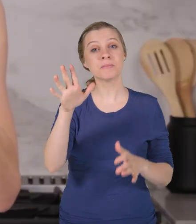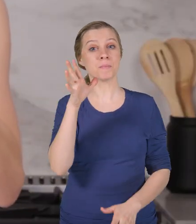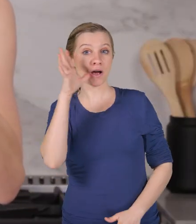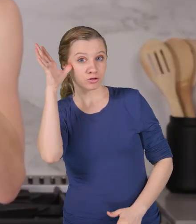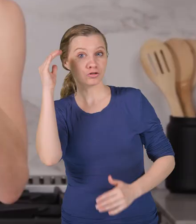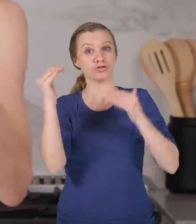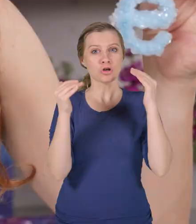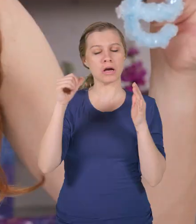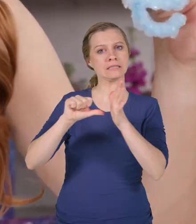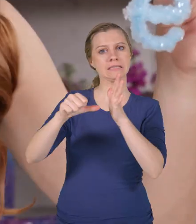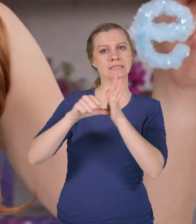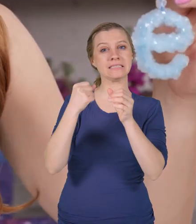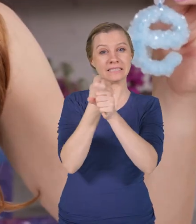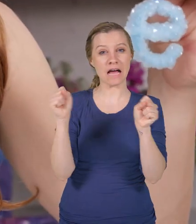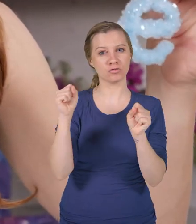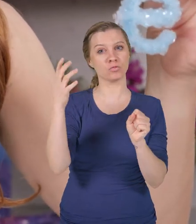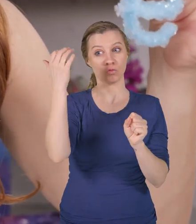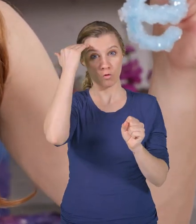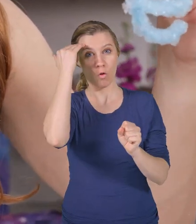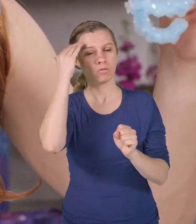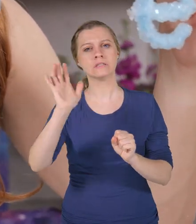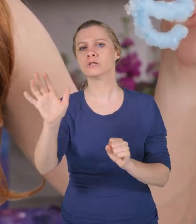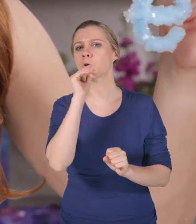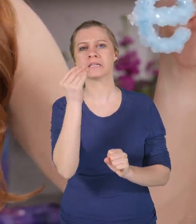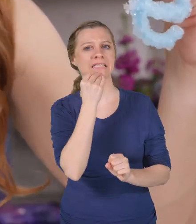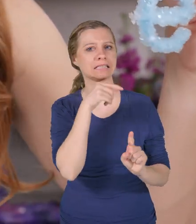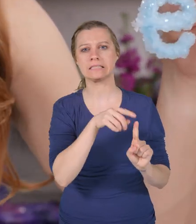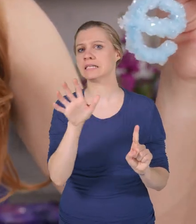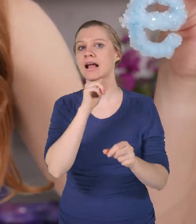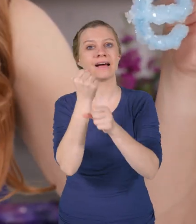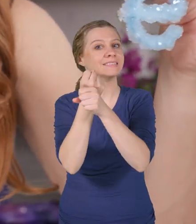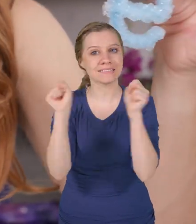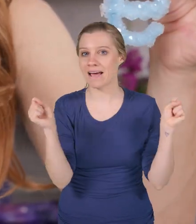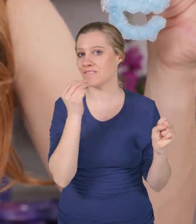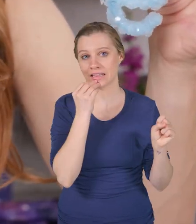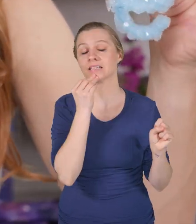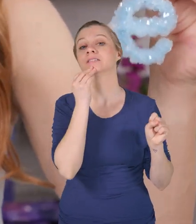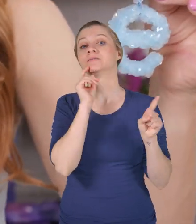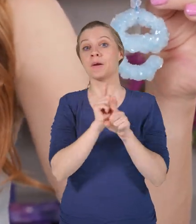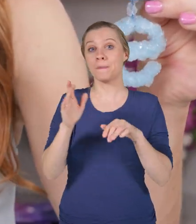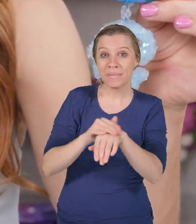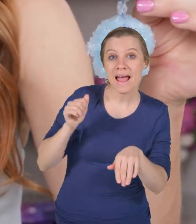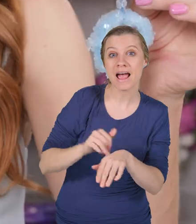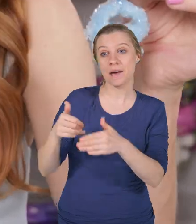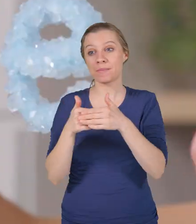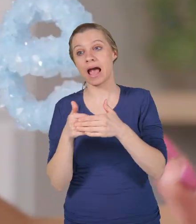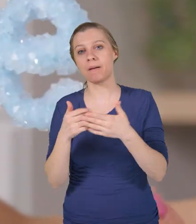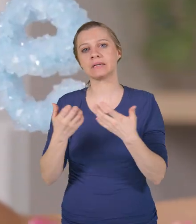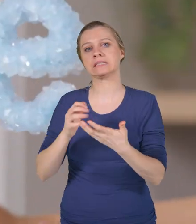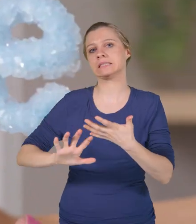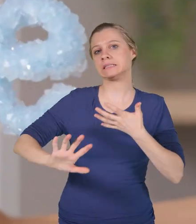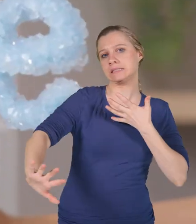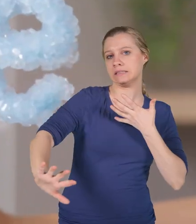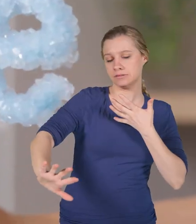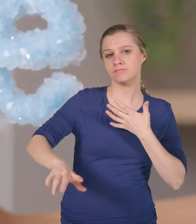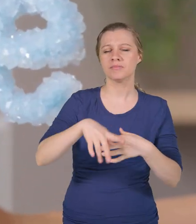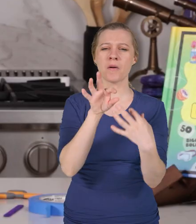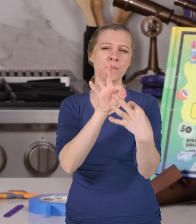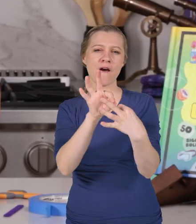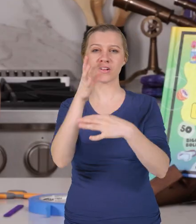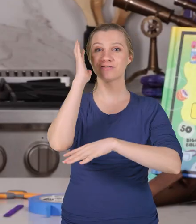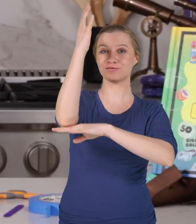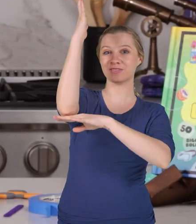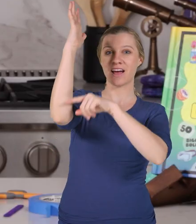adults, just a note of safety, you do not want to eat these. These are not safe to eat. So make sure you keep these away from pets and babies. These would actually make really